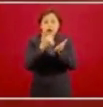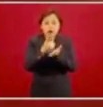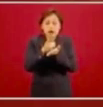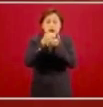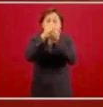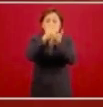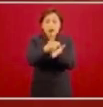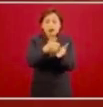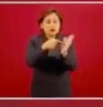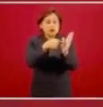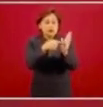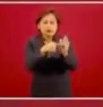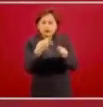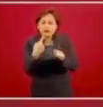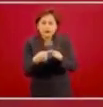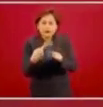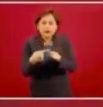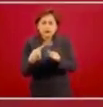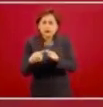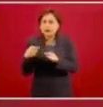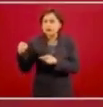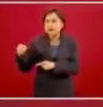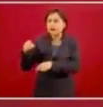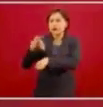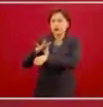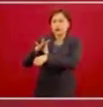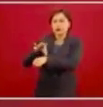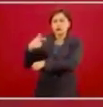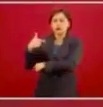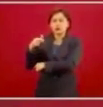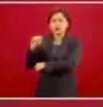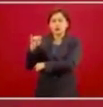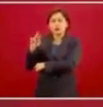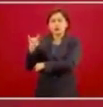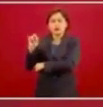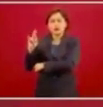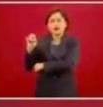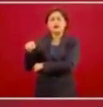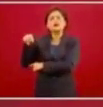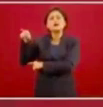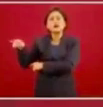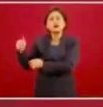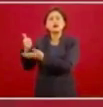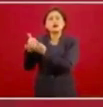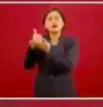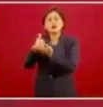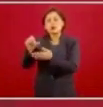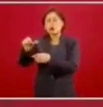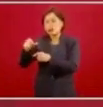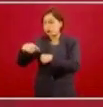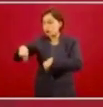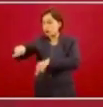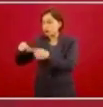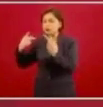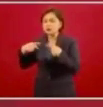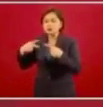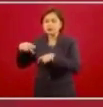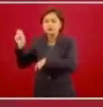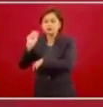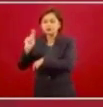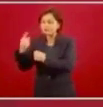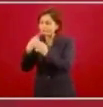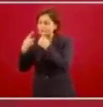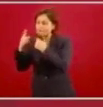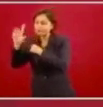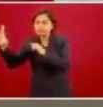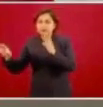a set of guidelines for the use of medical protection equipment that has been designed by leading specialists in the fields,